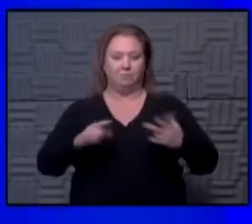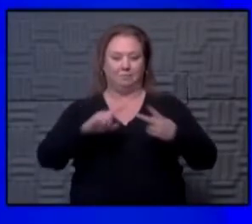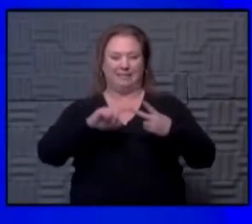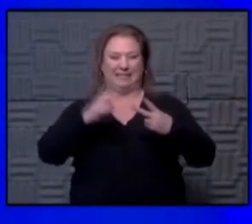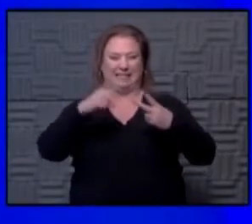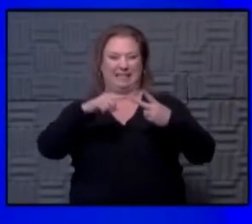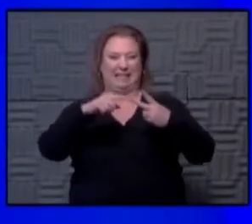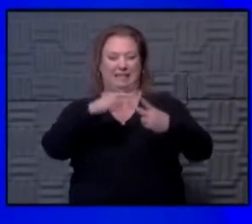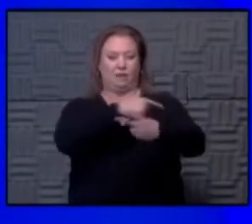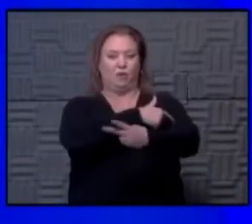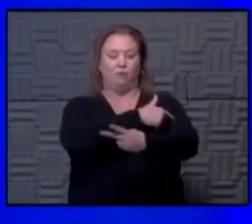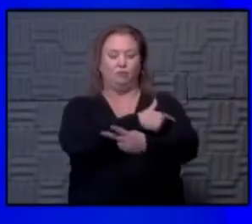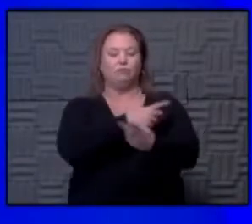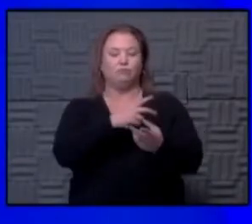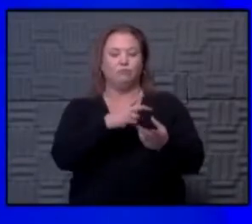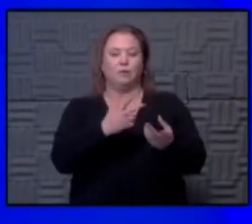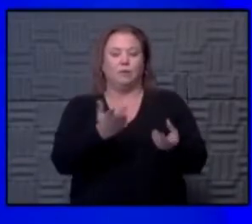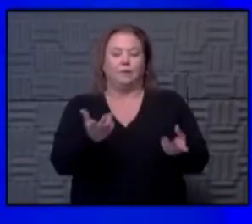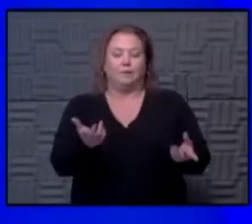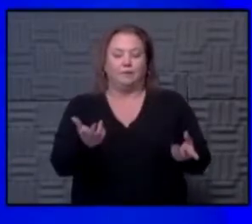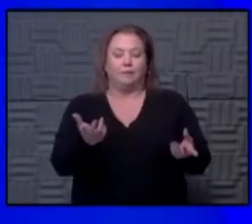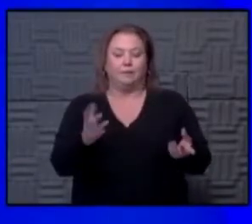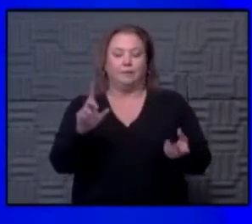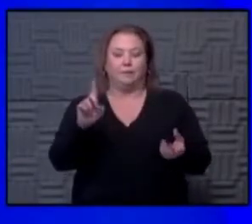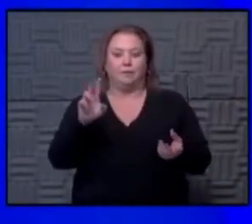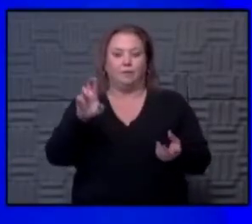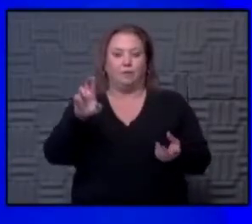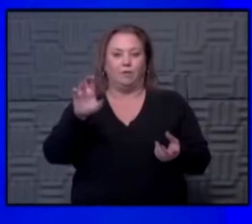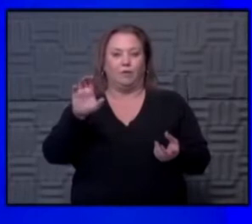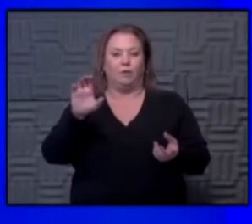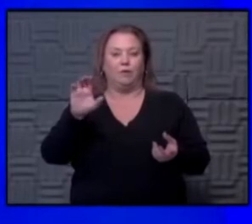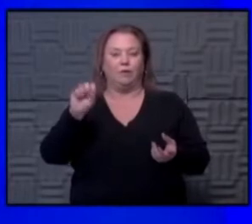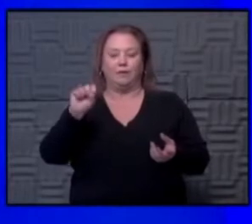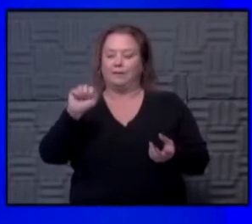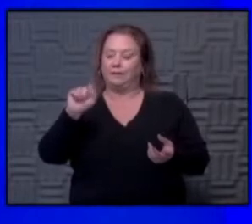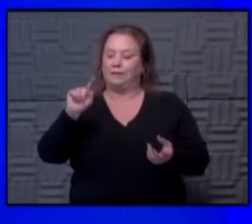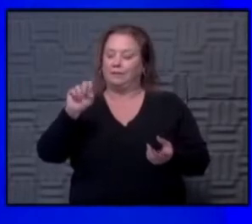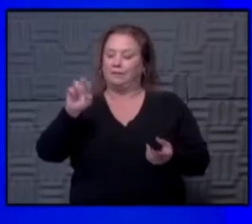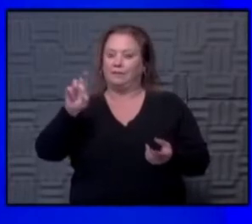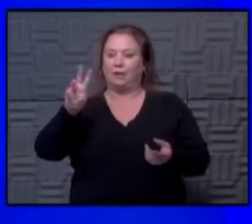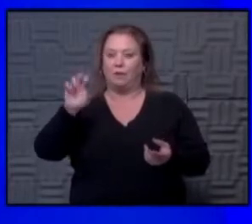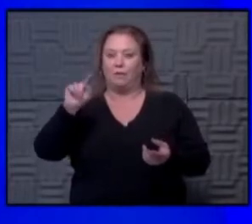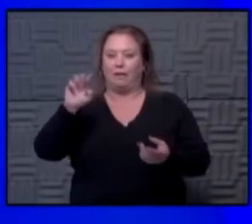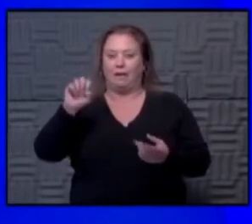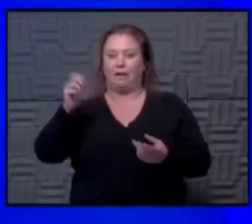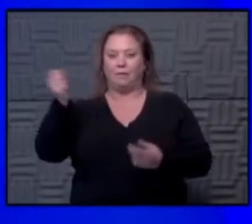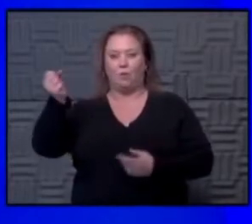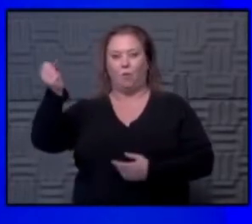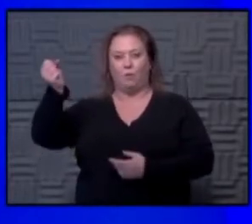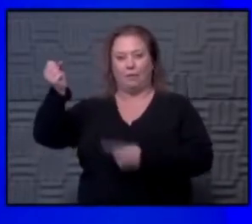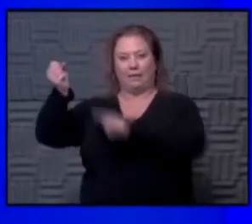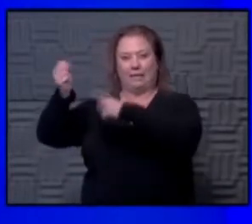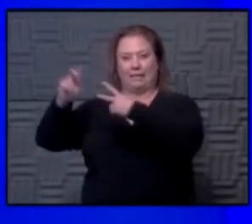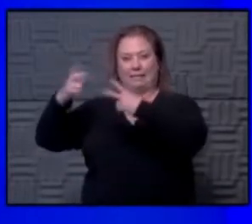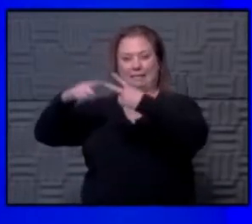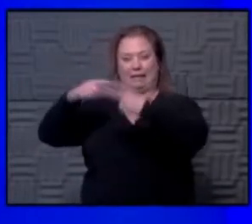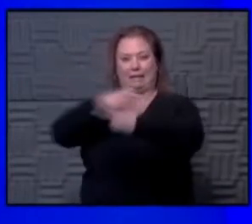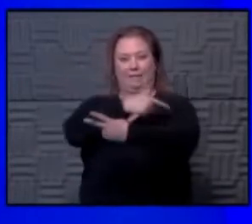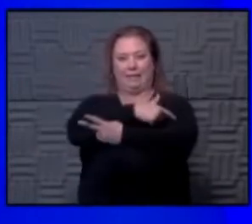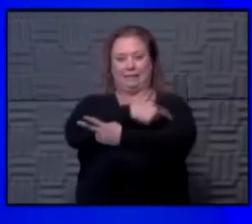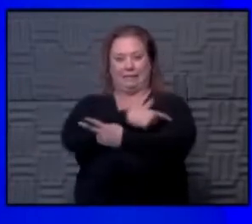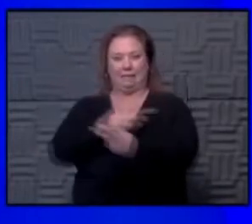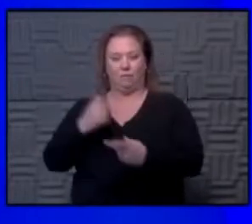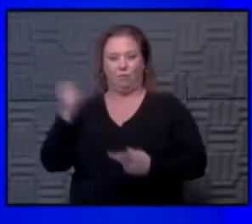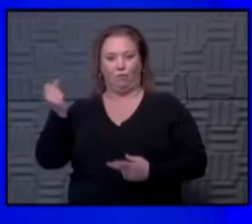the second doses there, but as we heard, again, Dr. Catherine Satterwhite talk about, the government is holding back those second doses of what they have